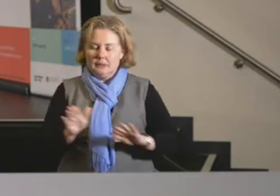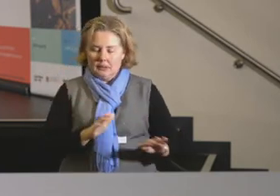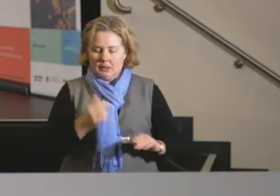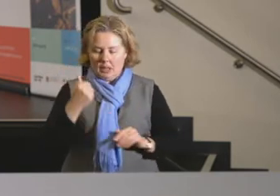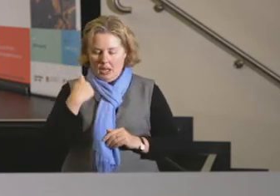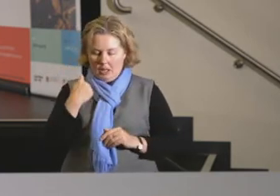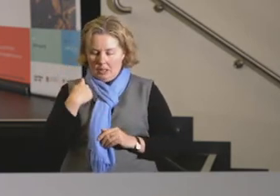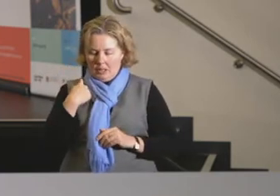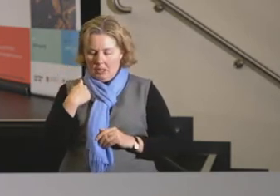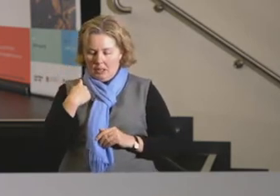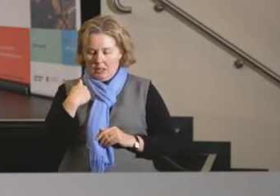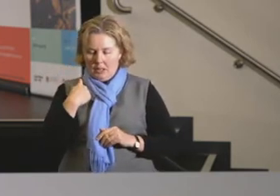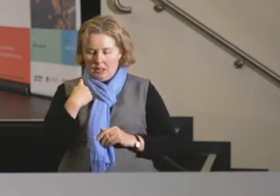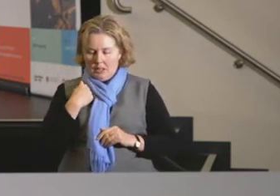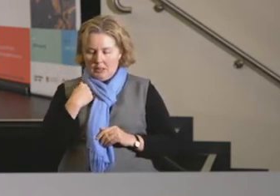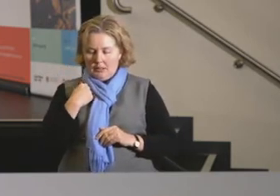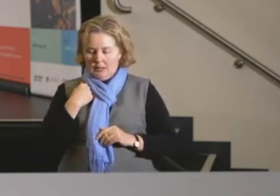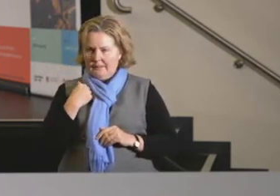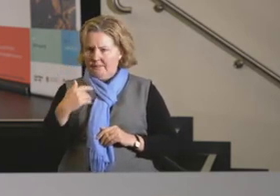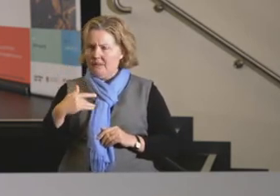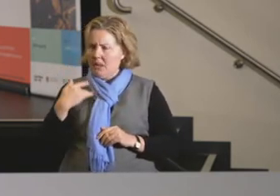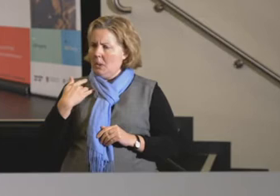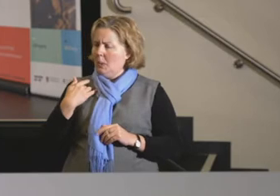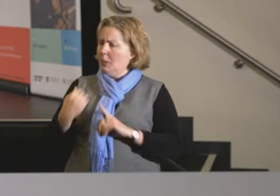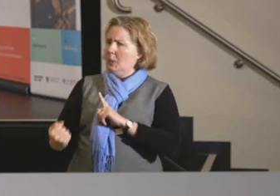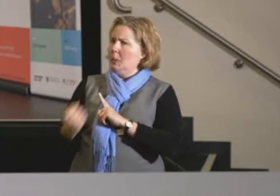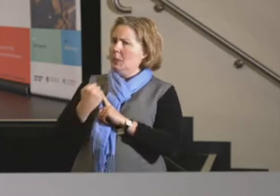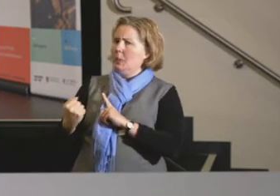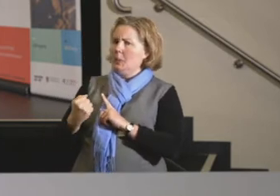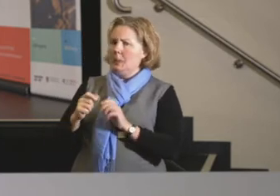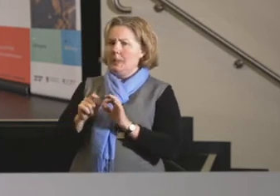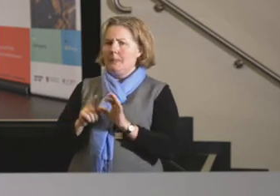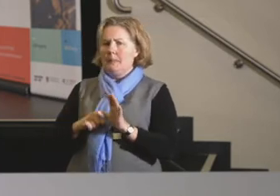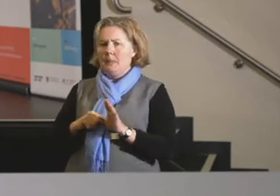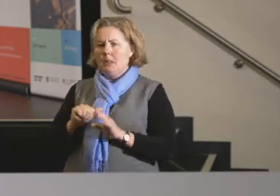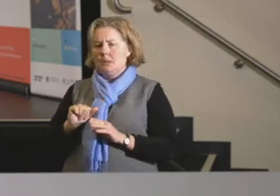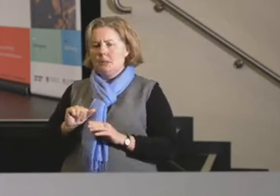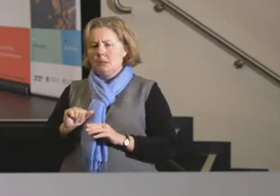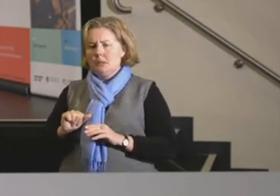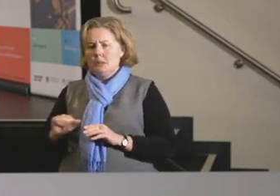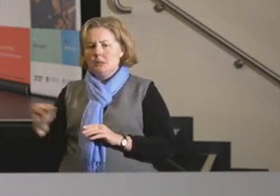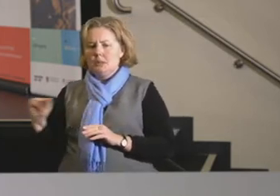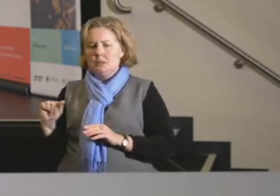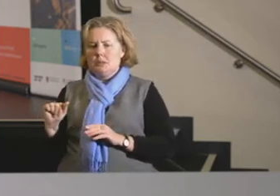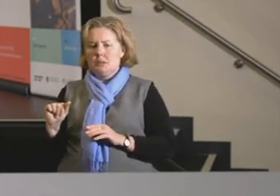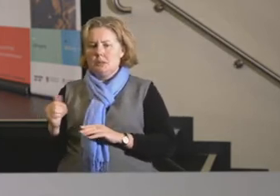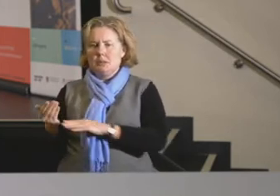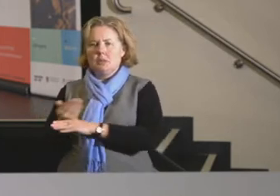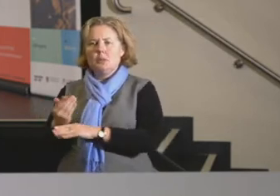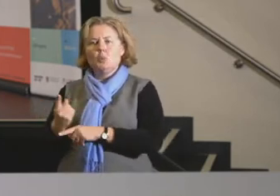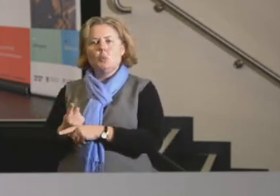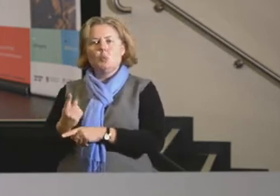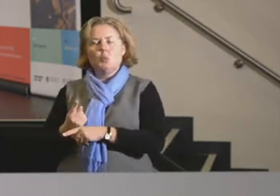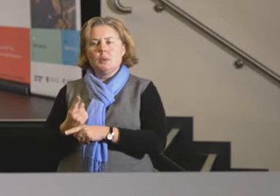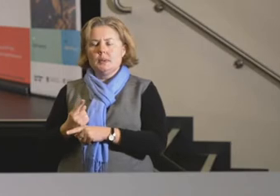I was sort of provoked by several of these comments. And sort of going back to the question